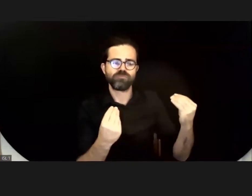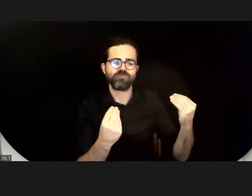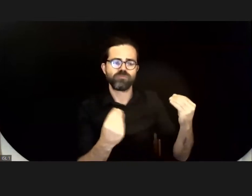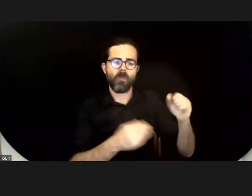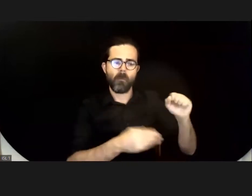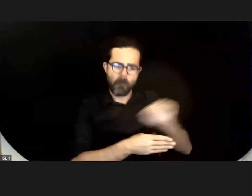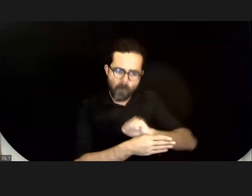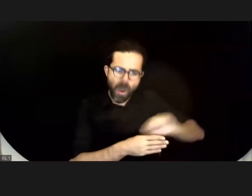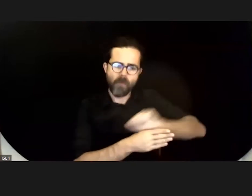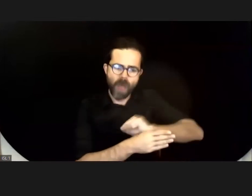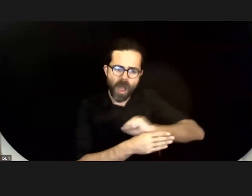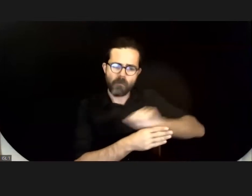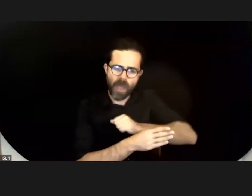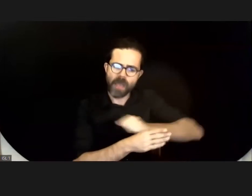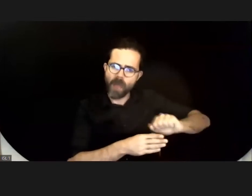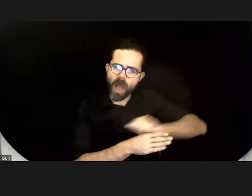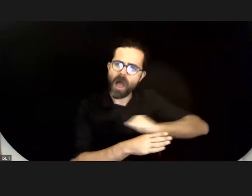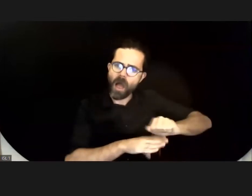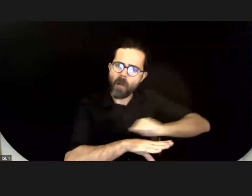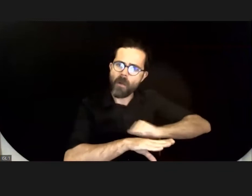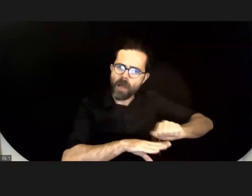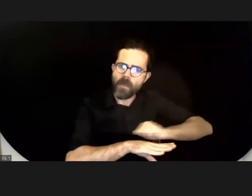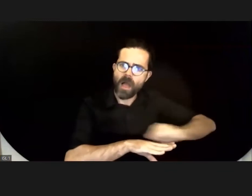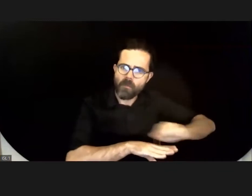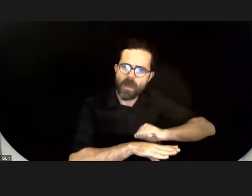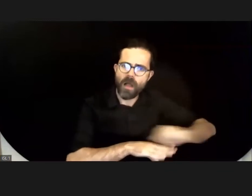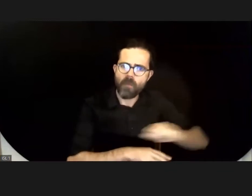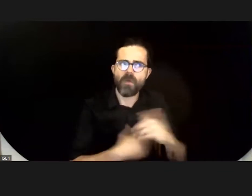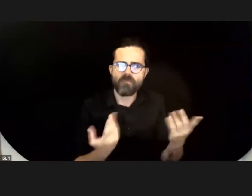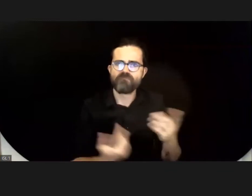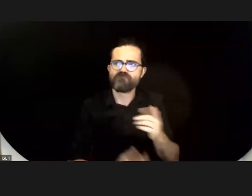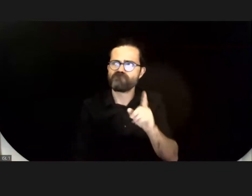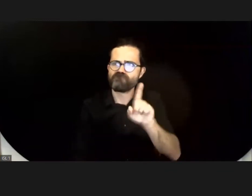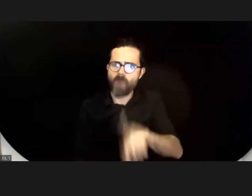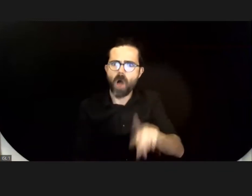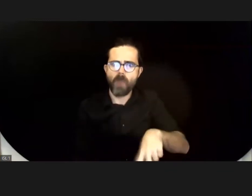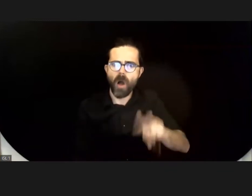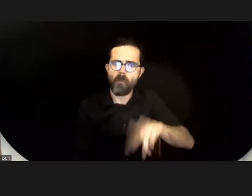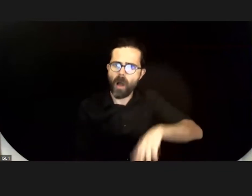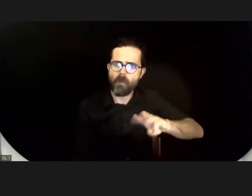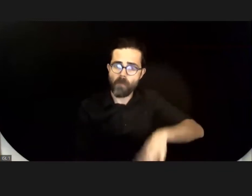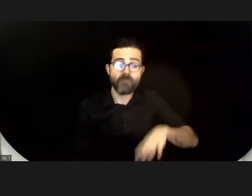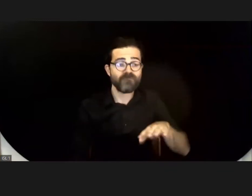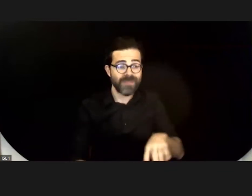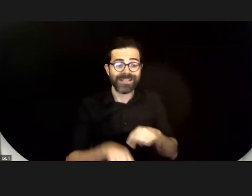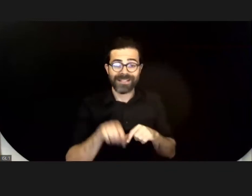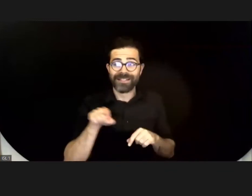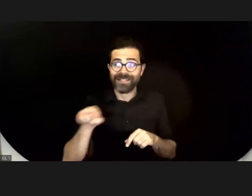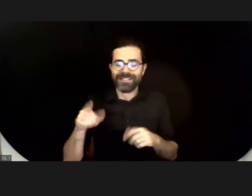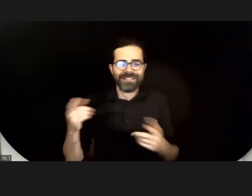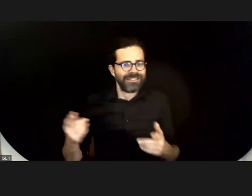And service design is a bit like that. There are 4 steps.